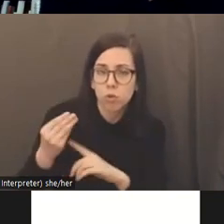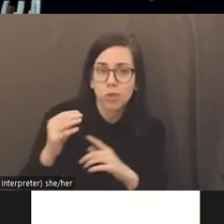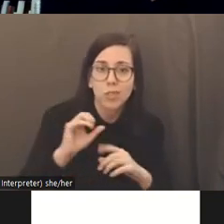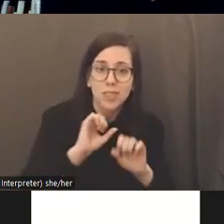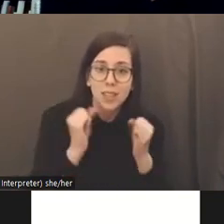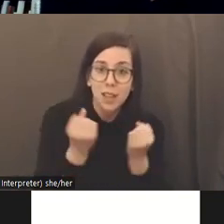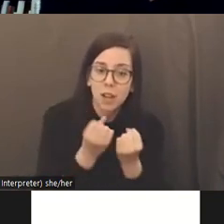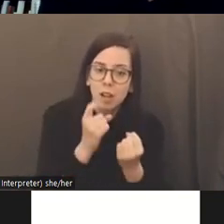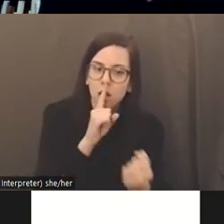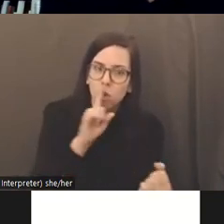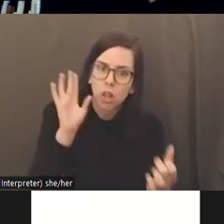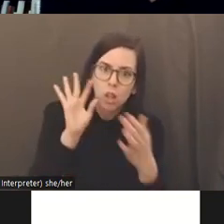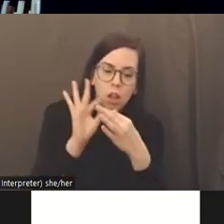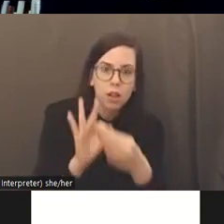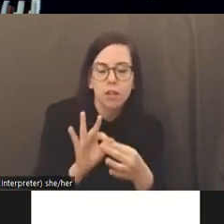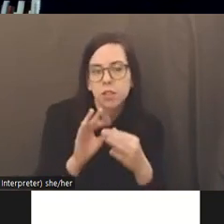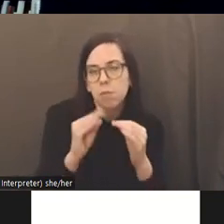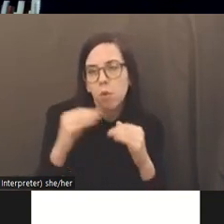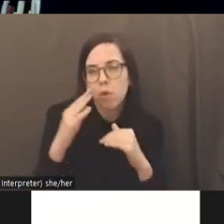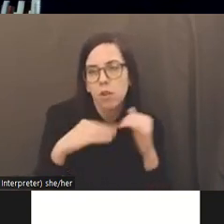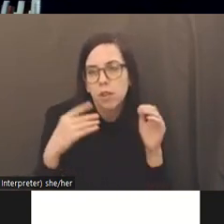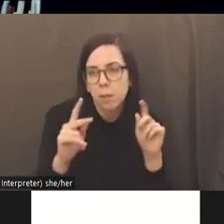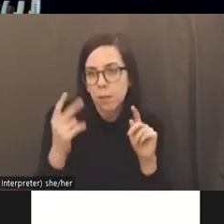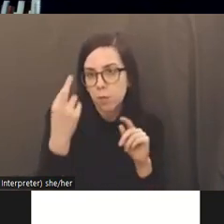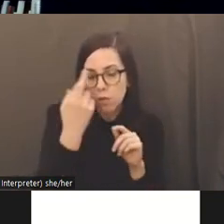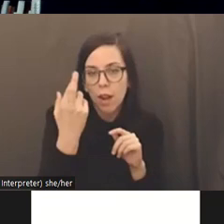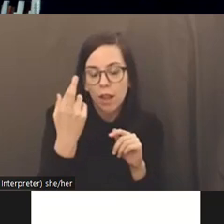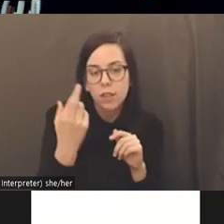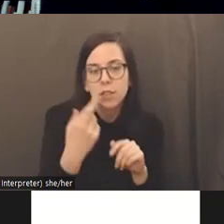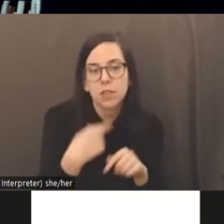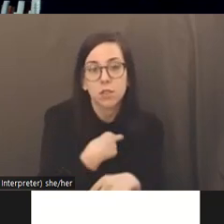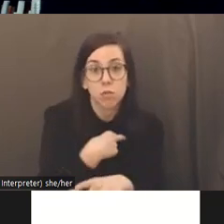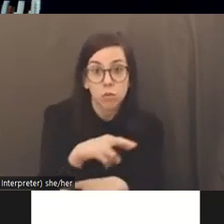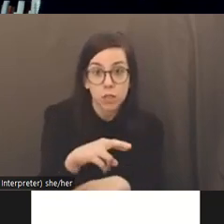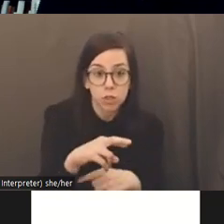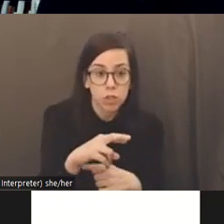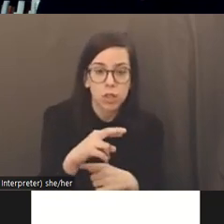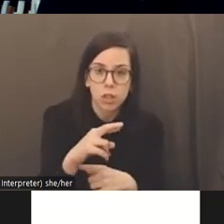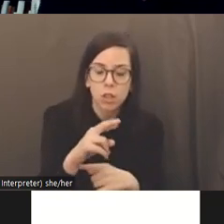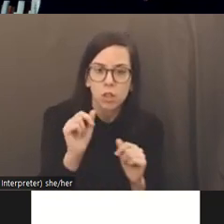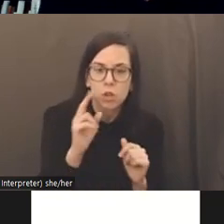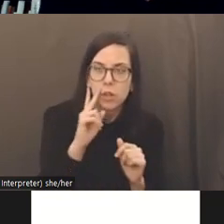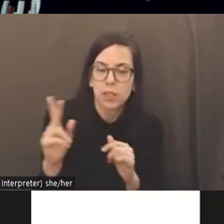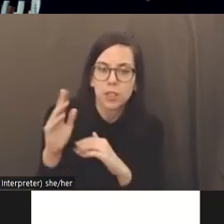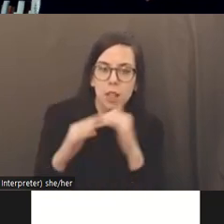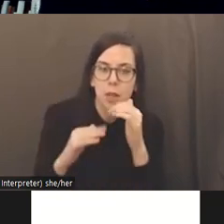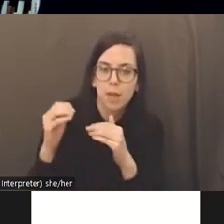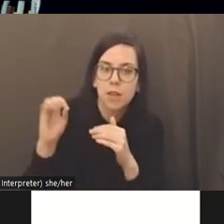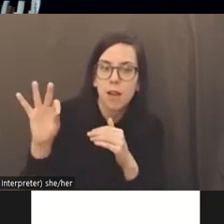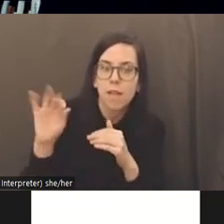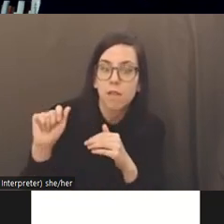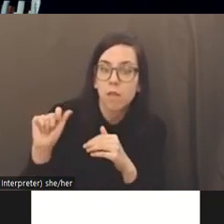more connections than people may think. The religious aspect, you know, you can see the building of altars